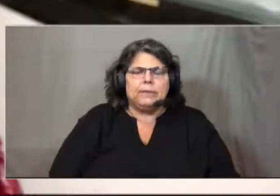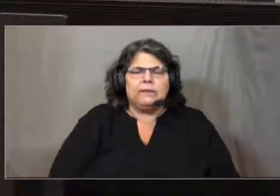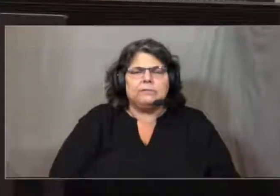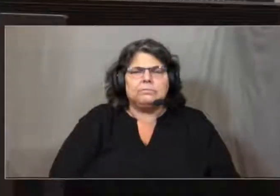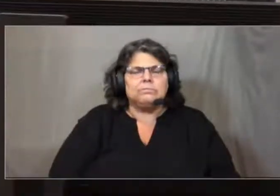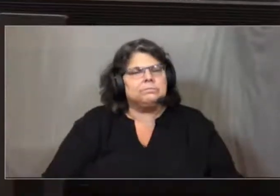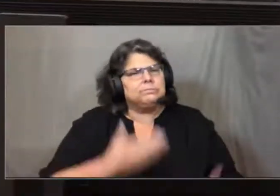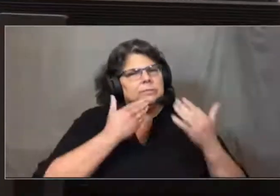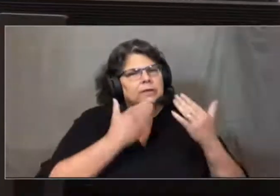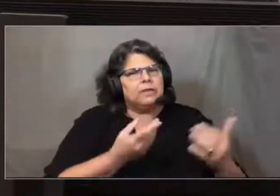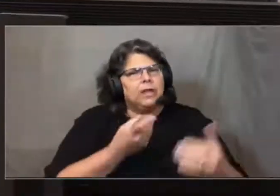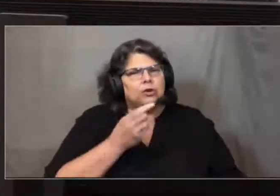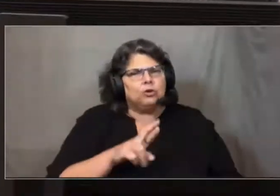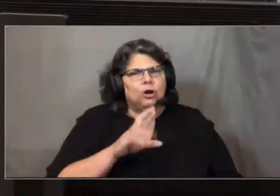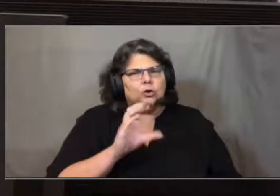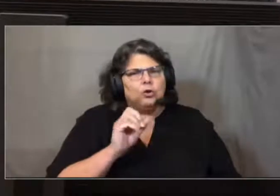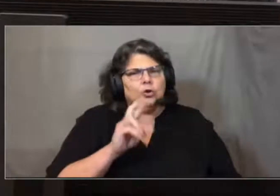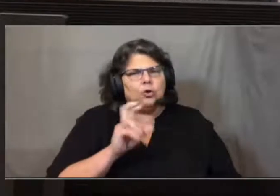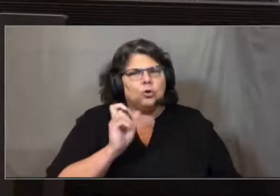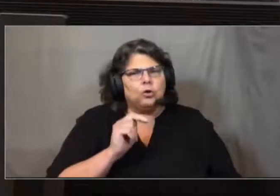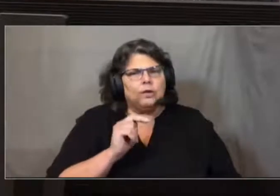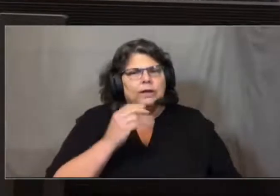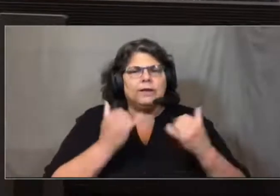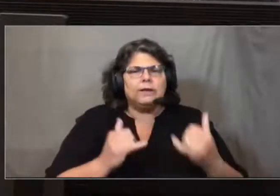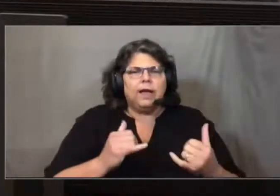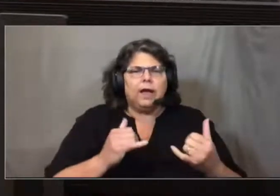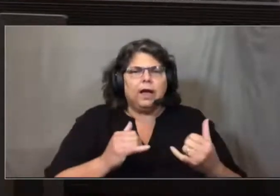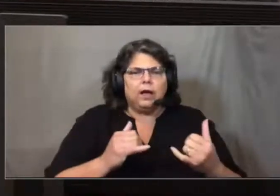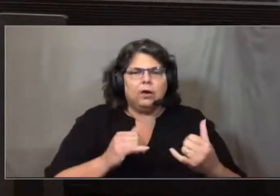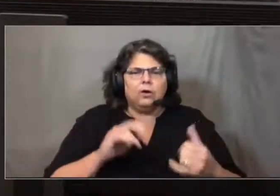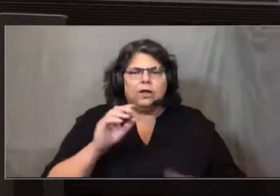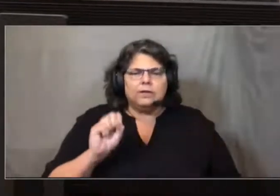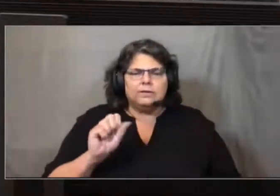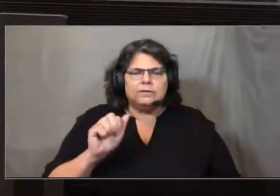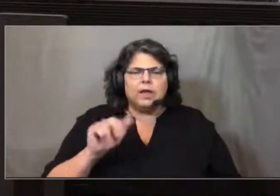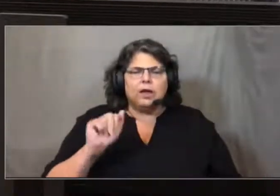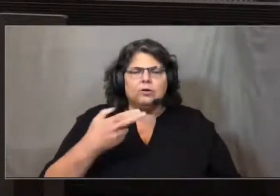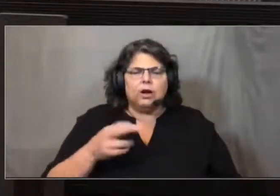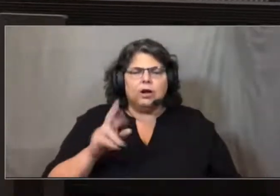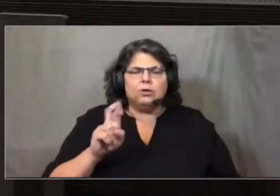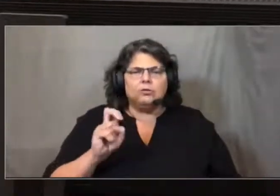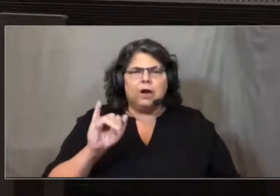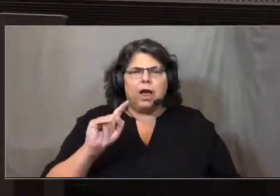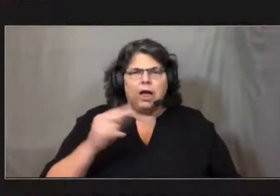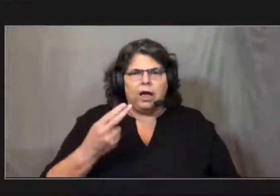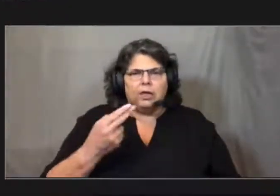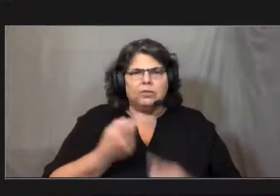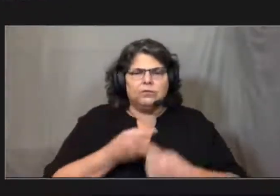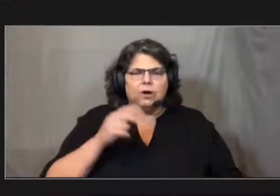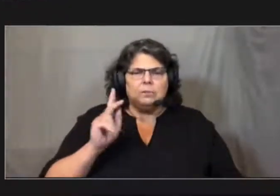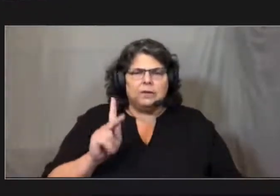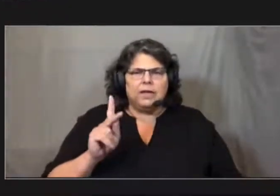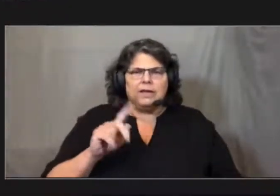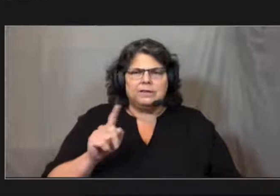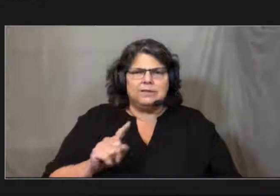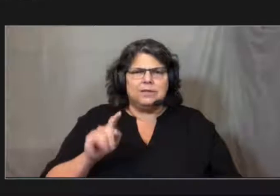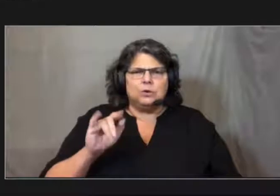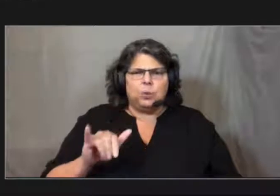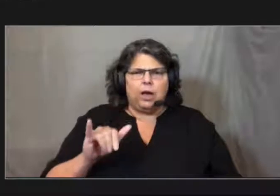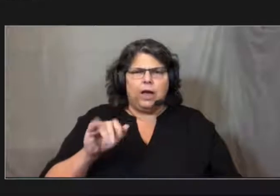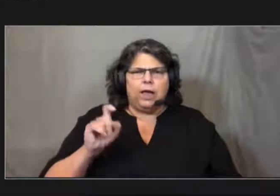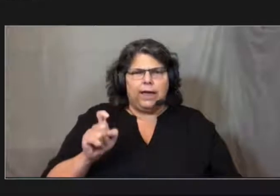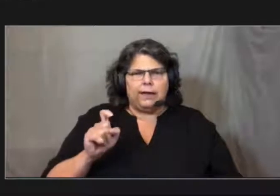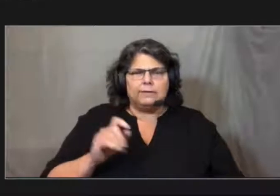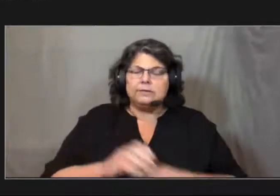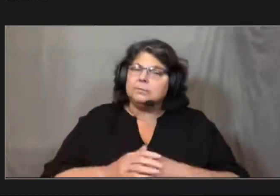Thank you, Dr. Coren. We'll move next to Sarah Wright with KZYX. Hi, thanks a lot for doing this. My